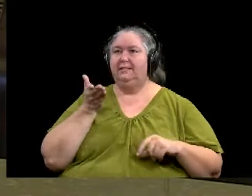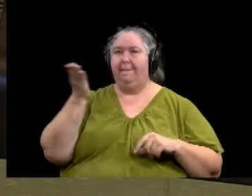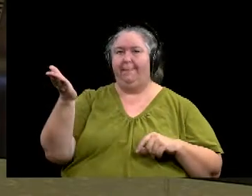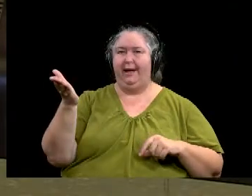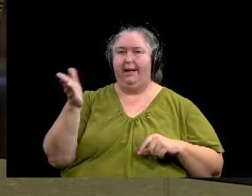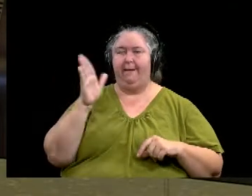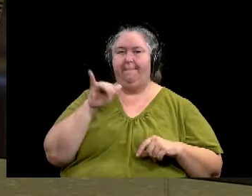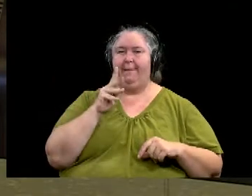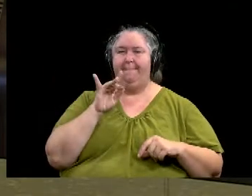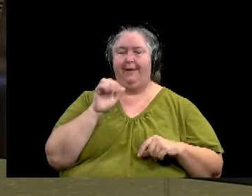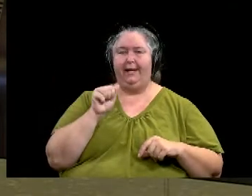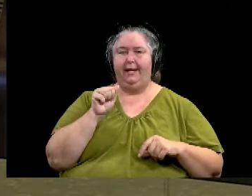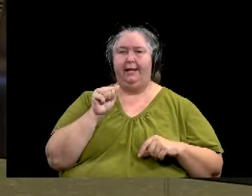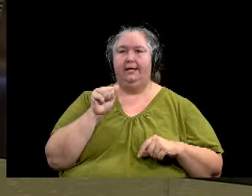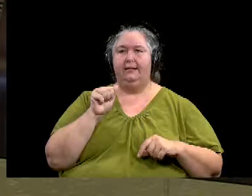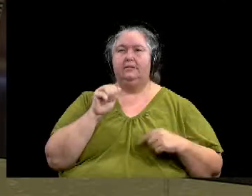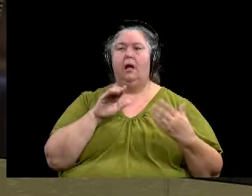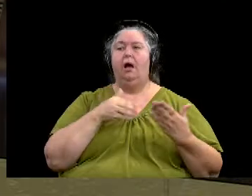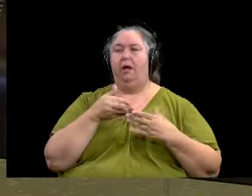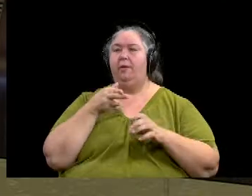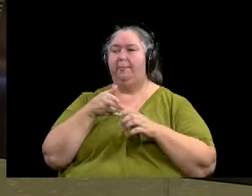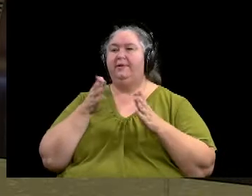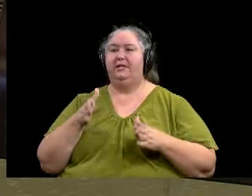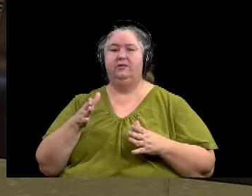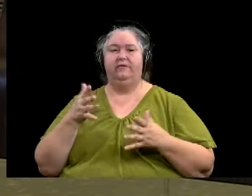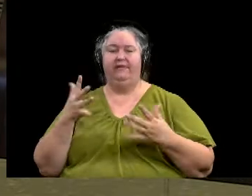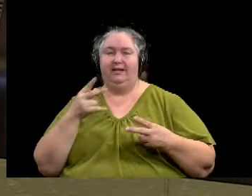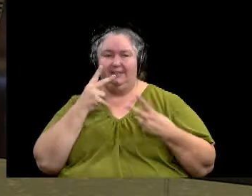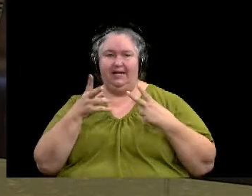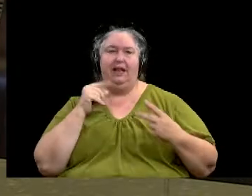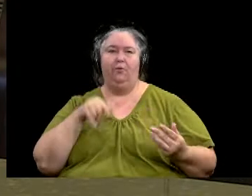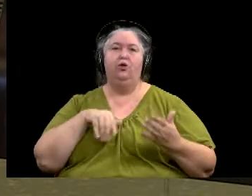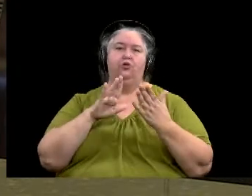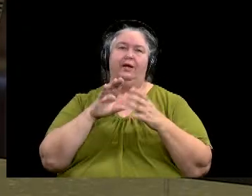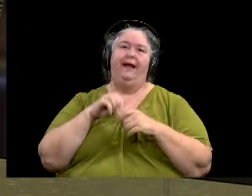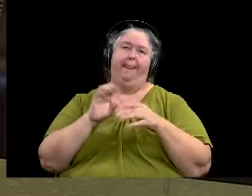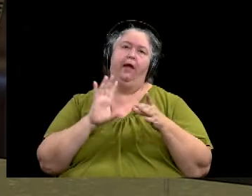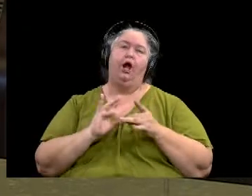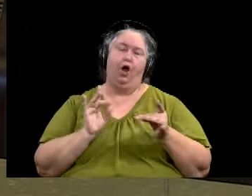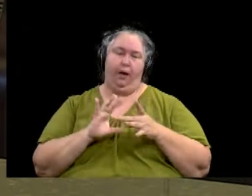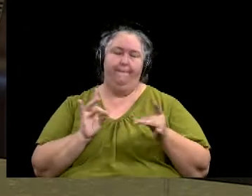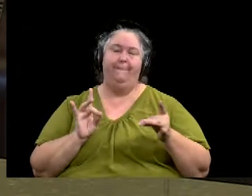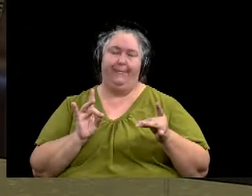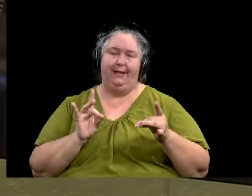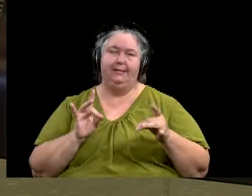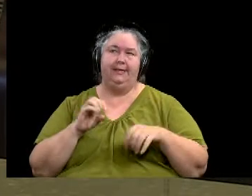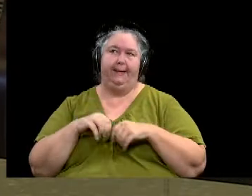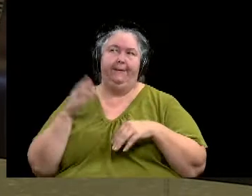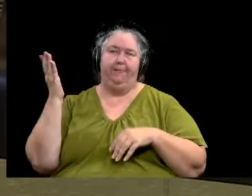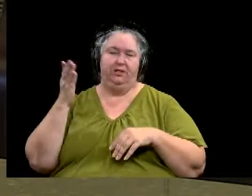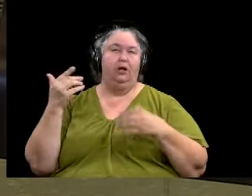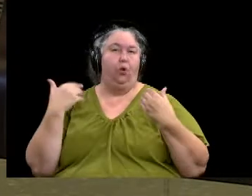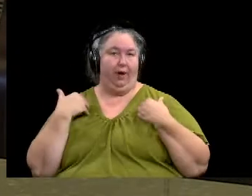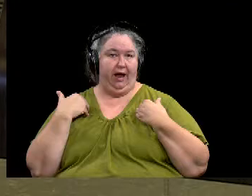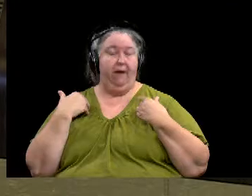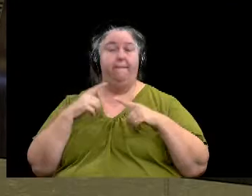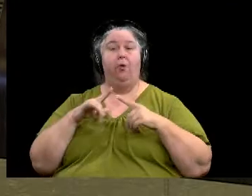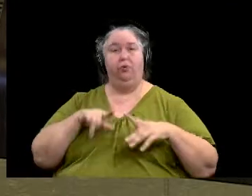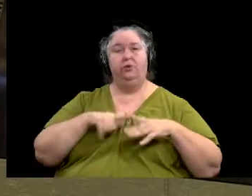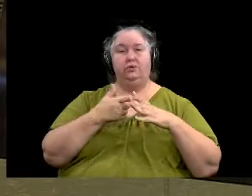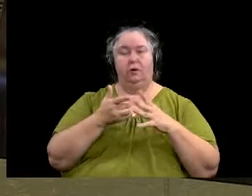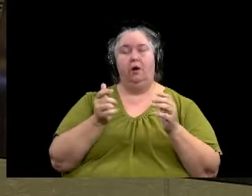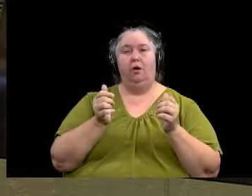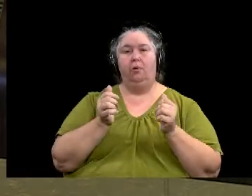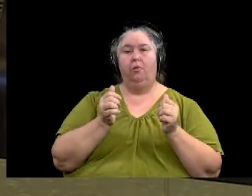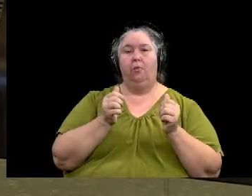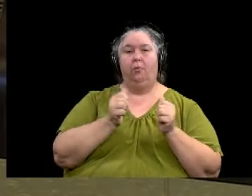those and will be addressed those in their comments and in the presentations that we have. But we'll start off and have individual opening comments. First, we'll go